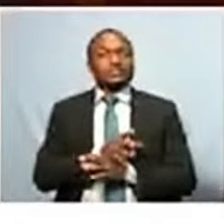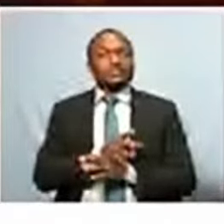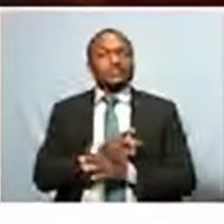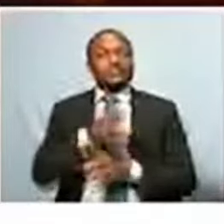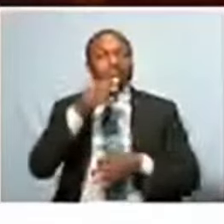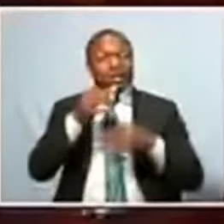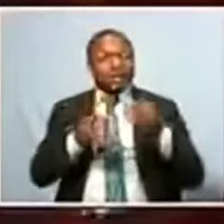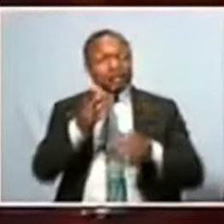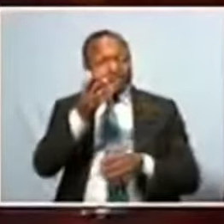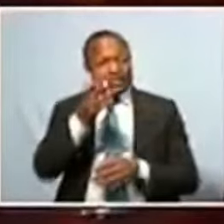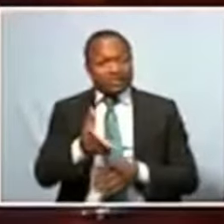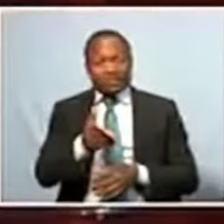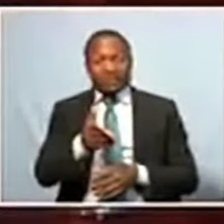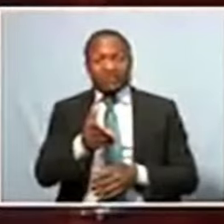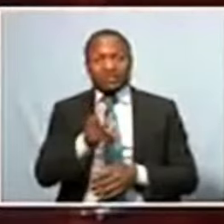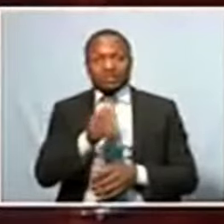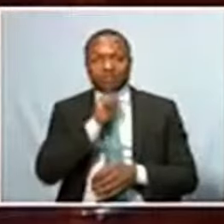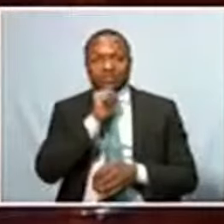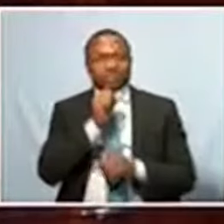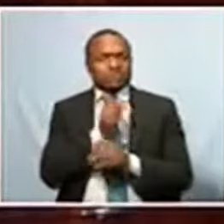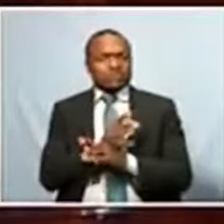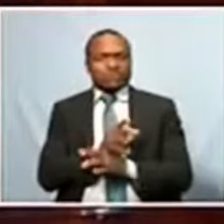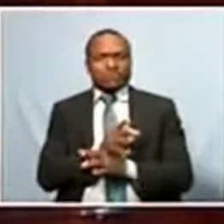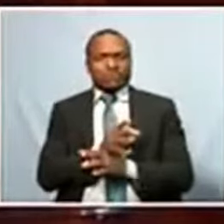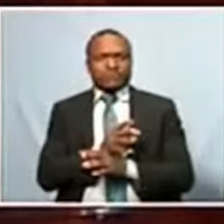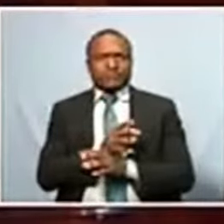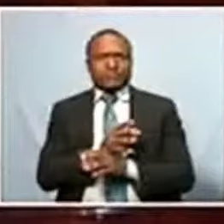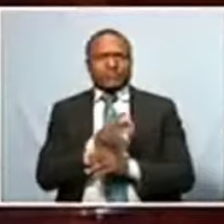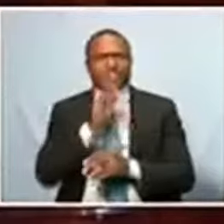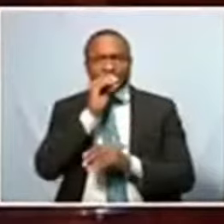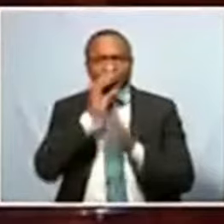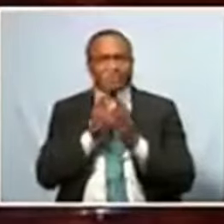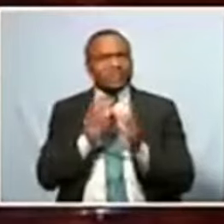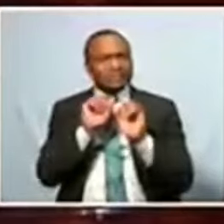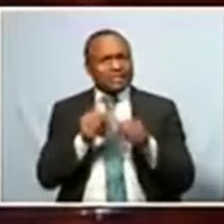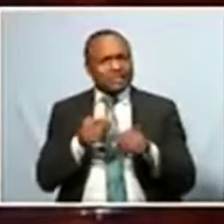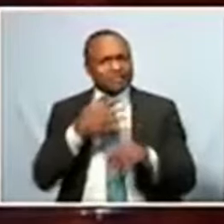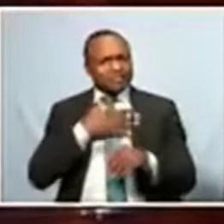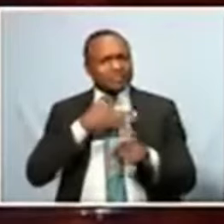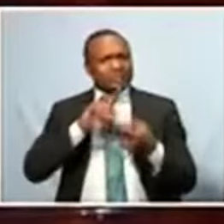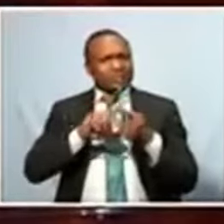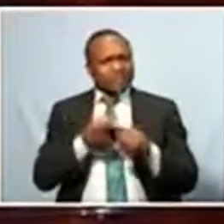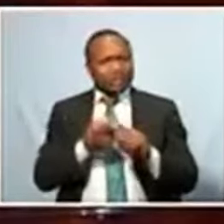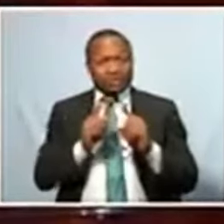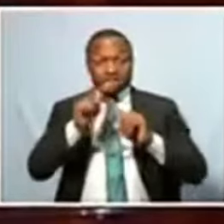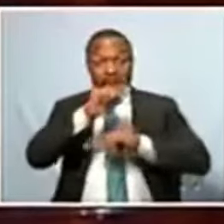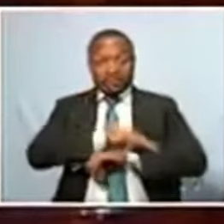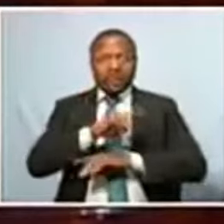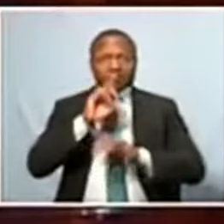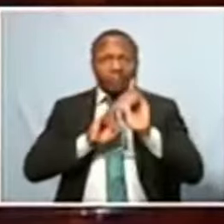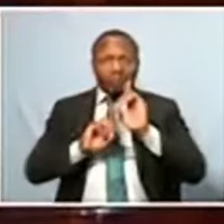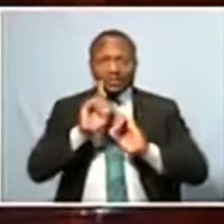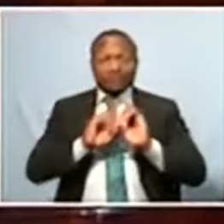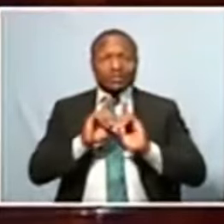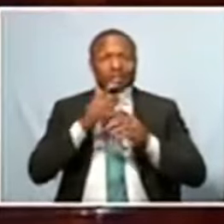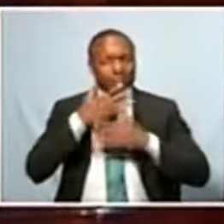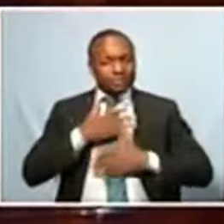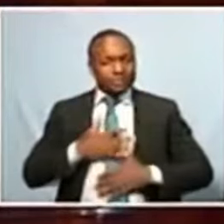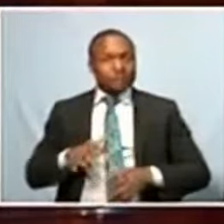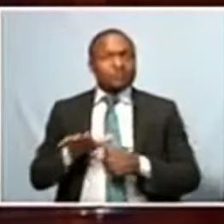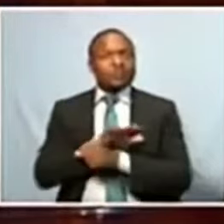If there was intolerance, Madam Speaker, would my friend today debate peacefully like